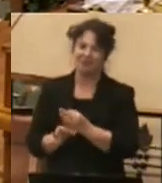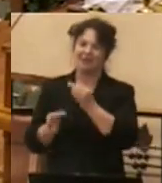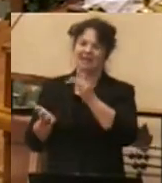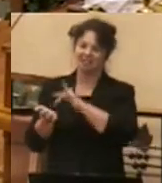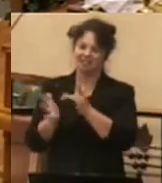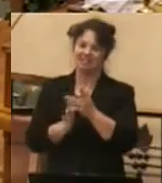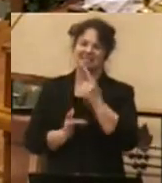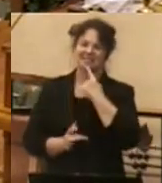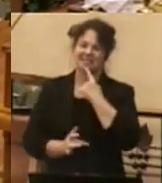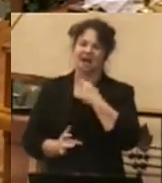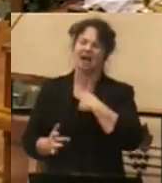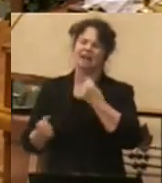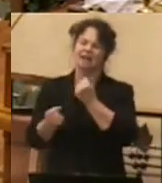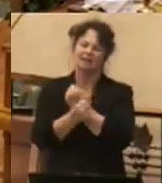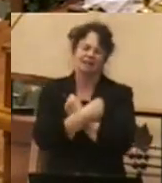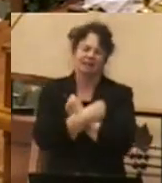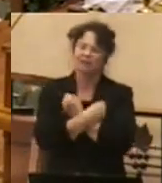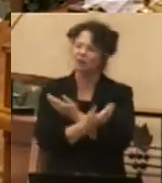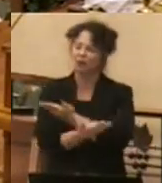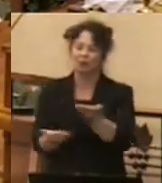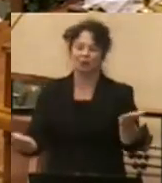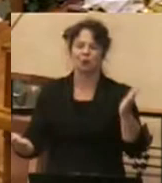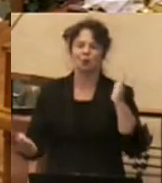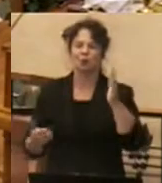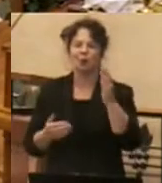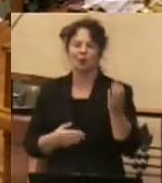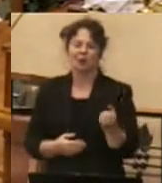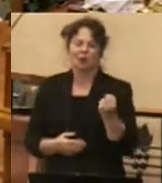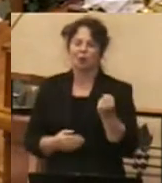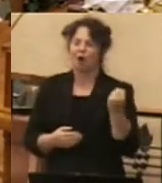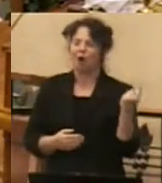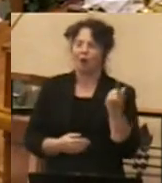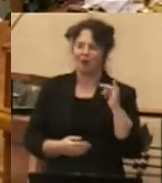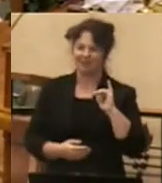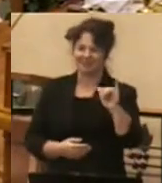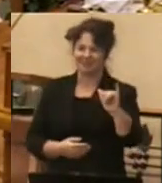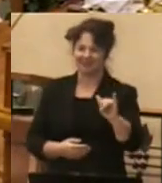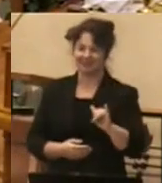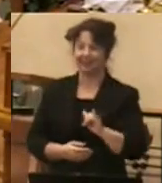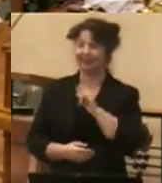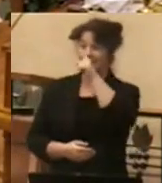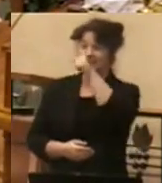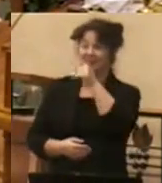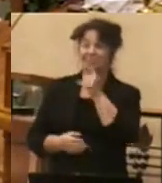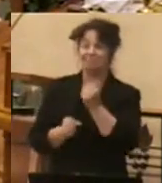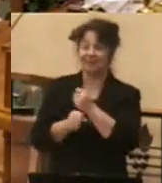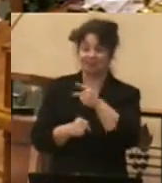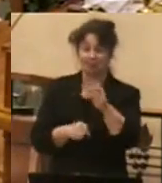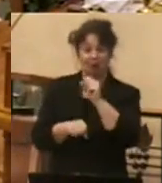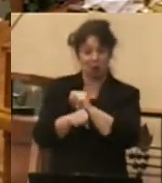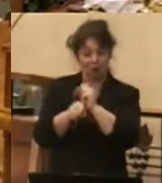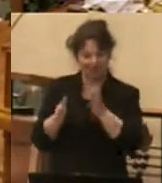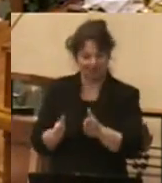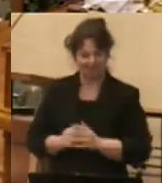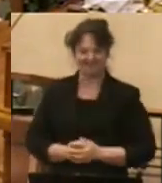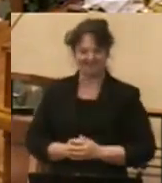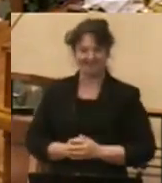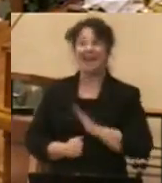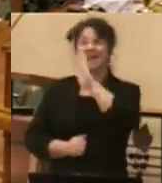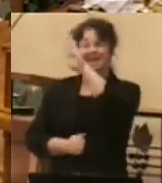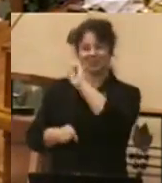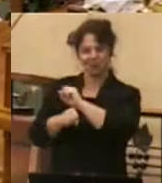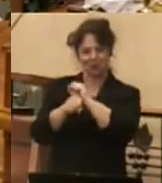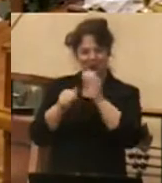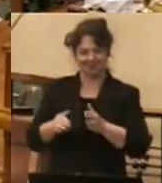love you, and I will keep you always, well, he makes you into a laborer. So I'm going to exercise this and have you